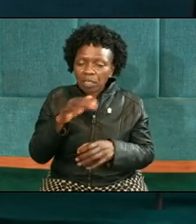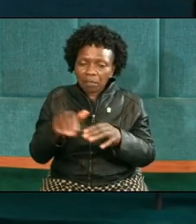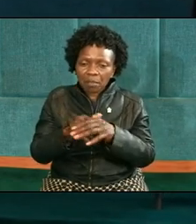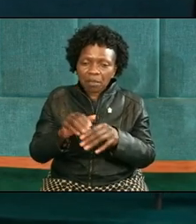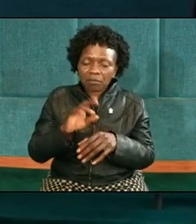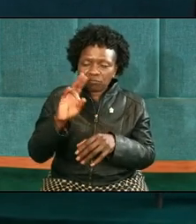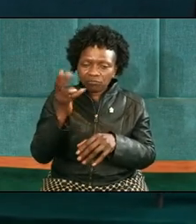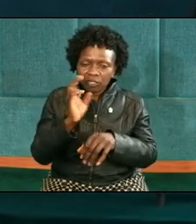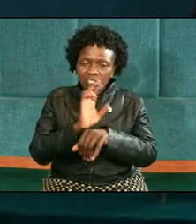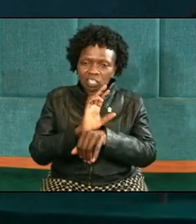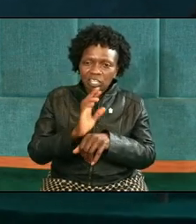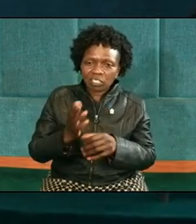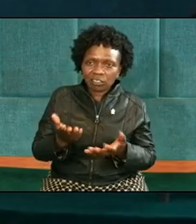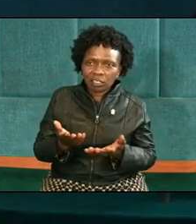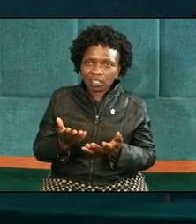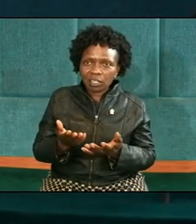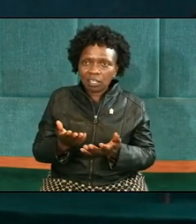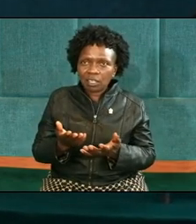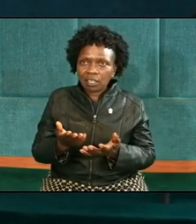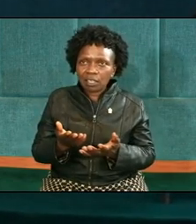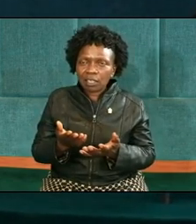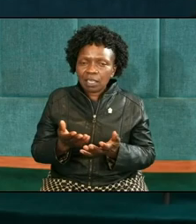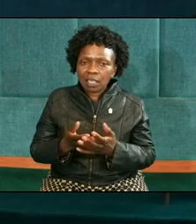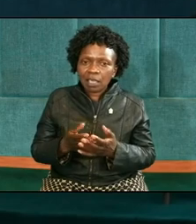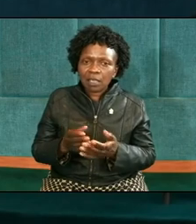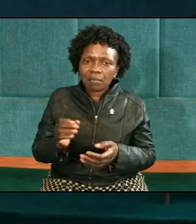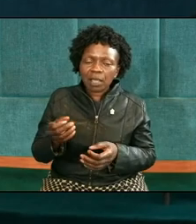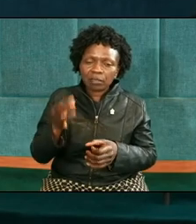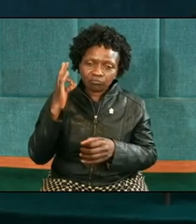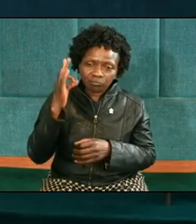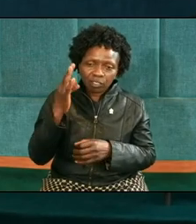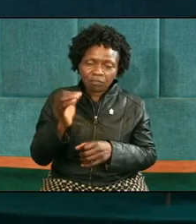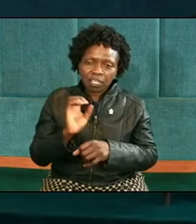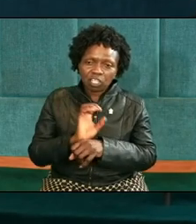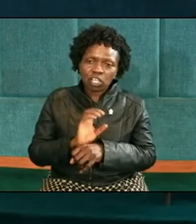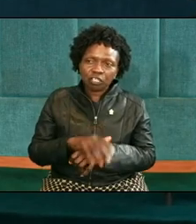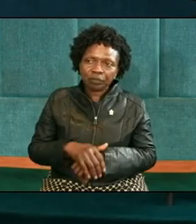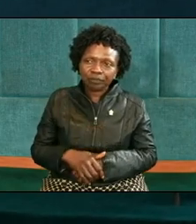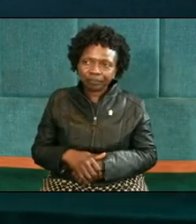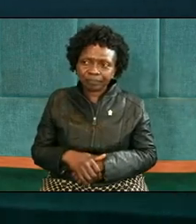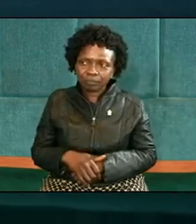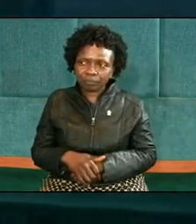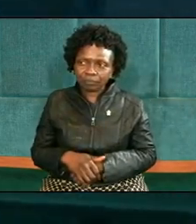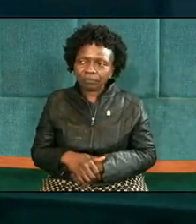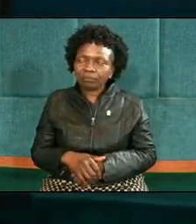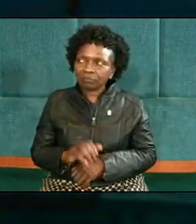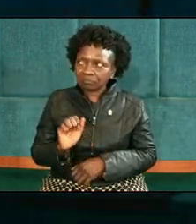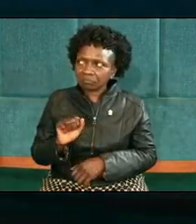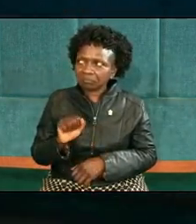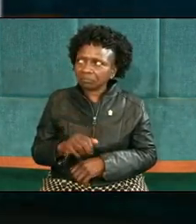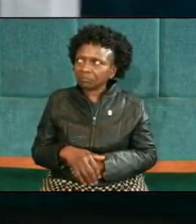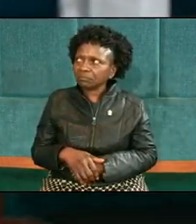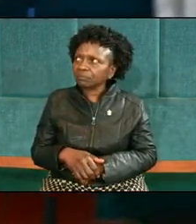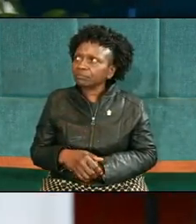Church. I'm an ordained preacher in the church. Oh, yeah?